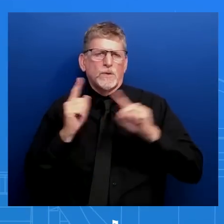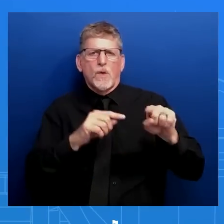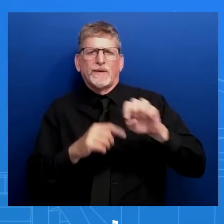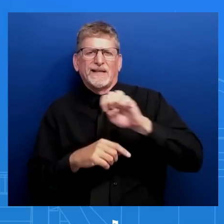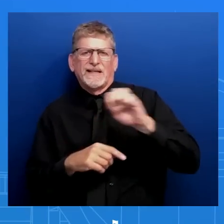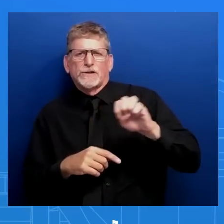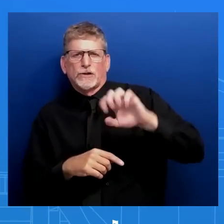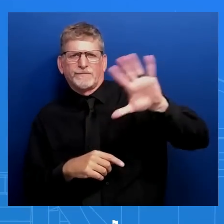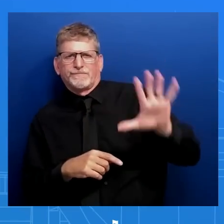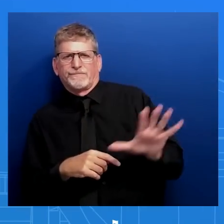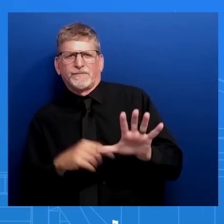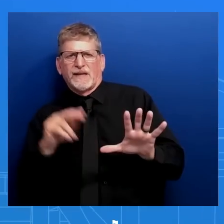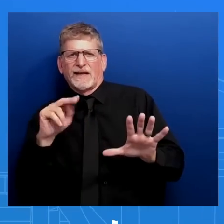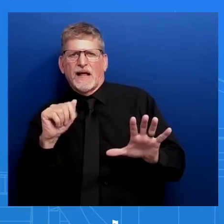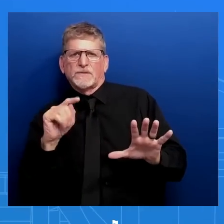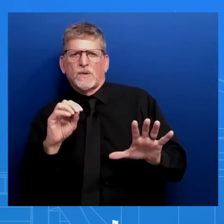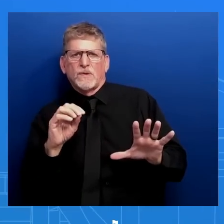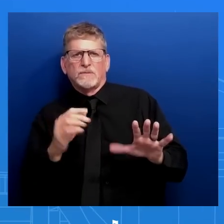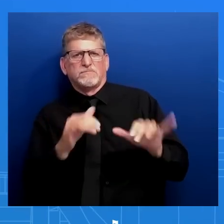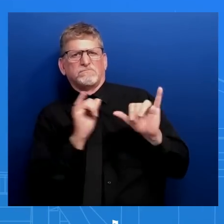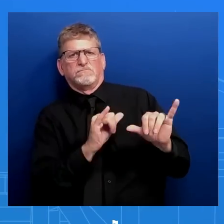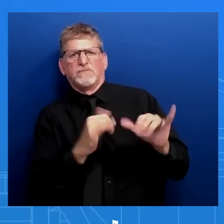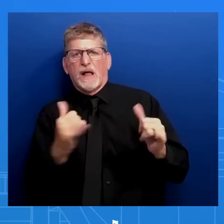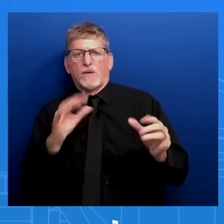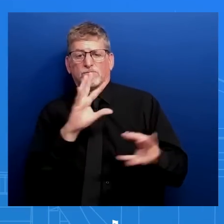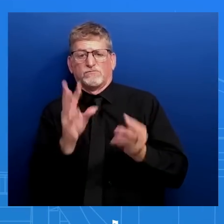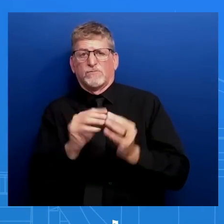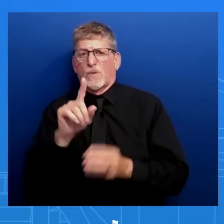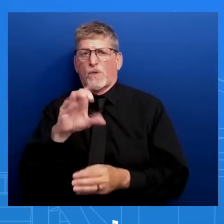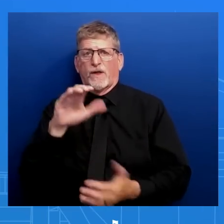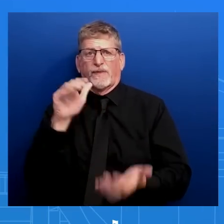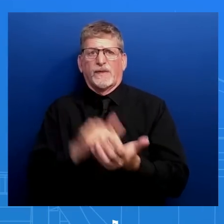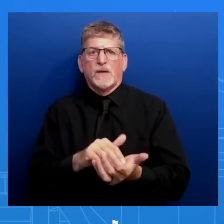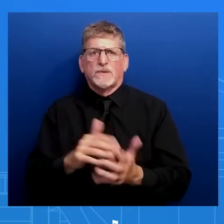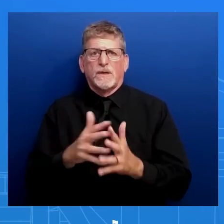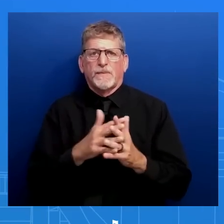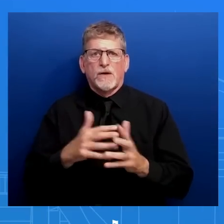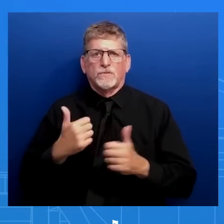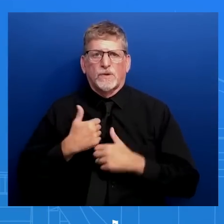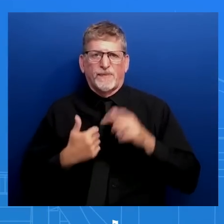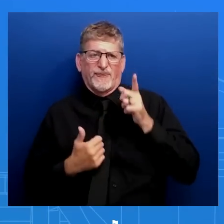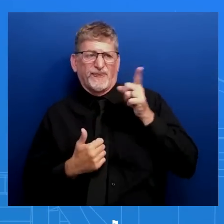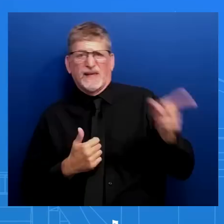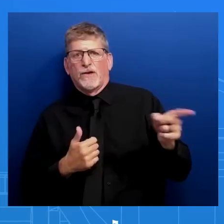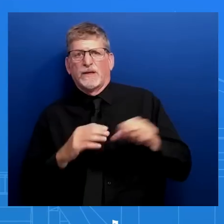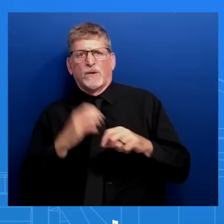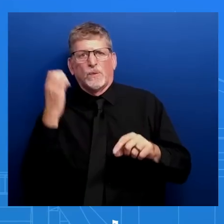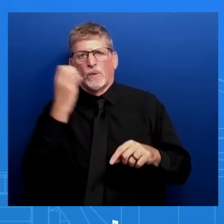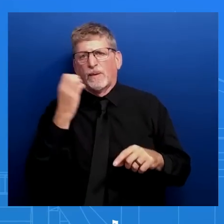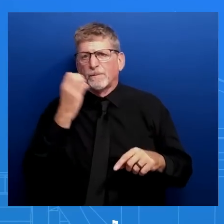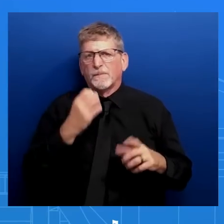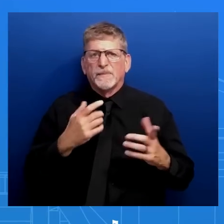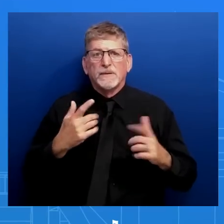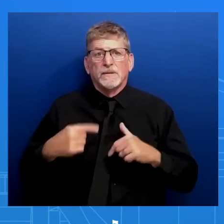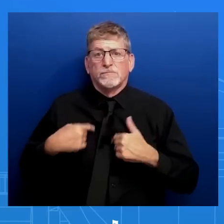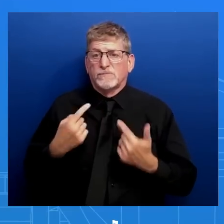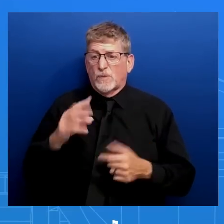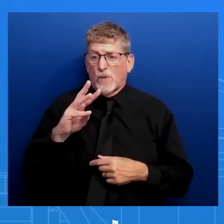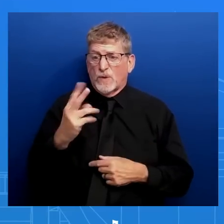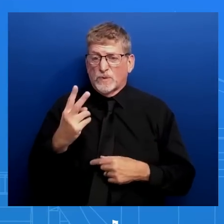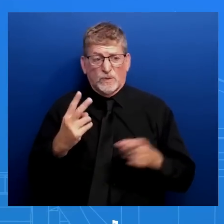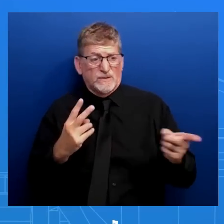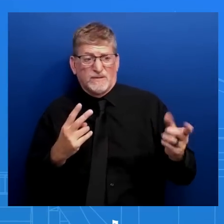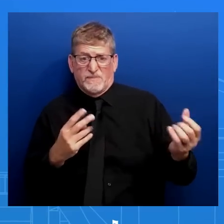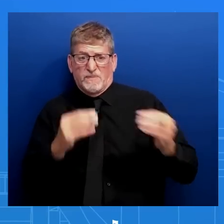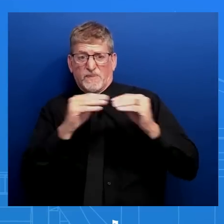troops on the European continent, the most since, you know, World War II. That's a significant presence, and we're going to continue to evaluate that